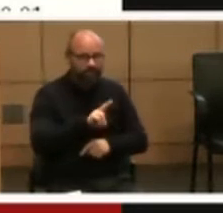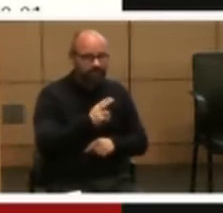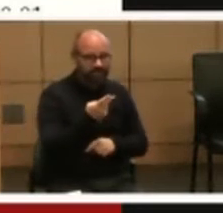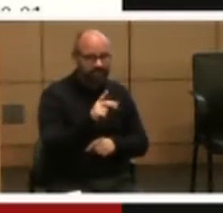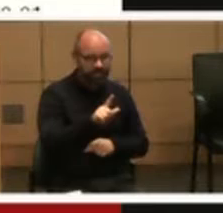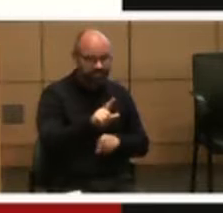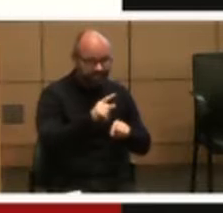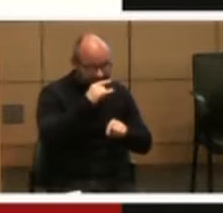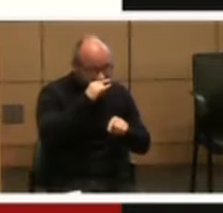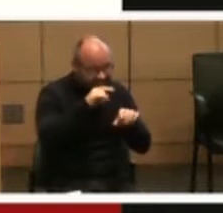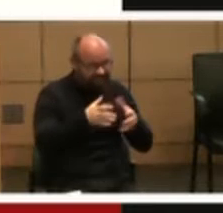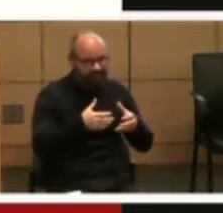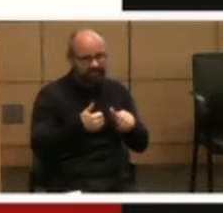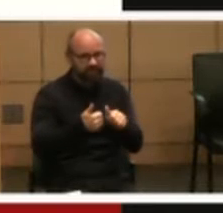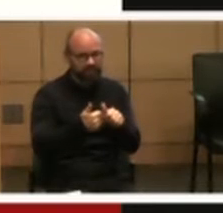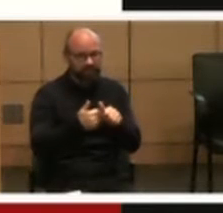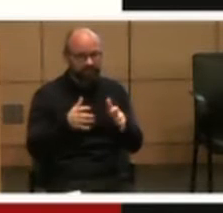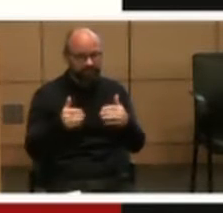concern.